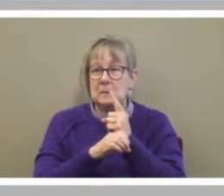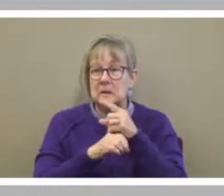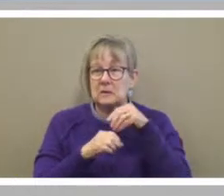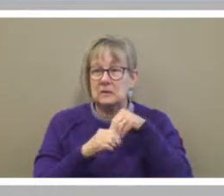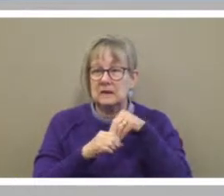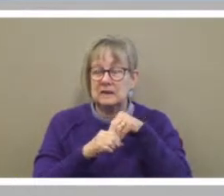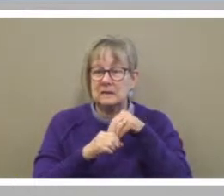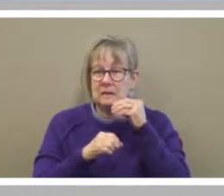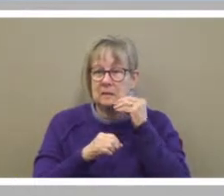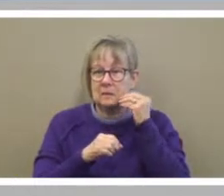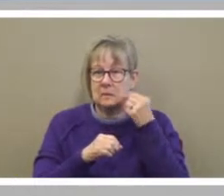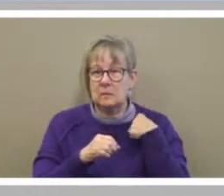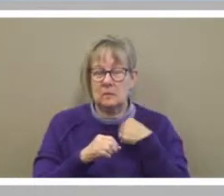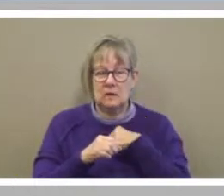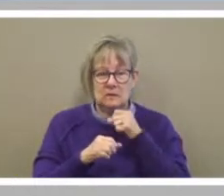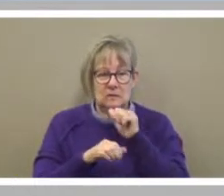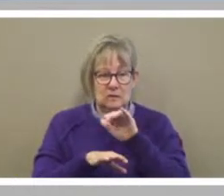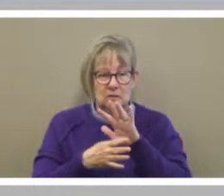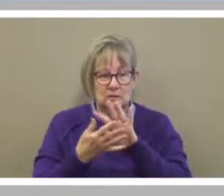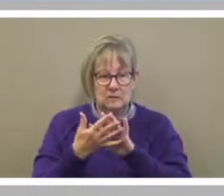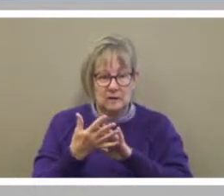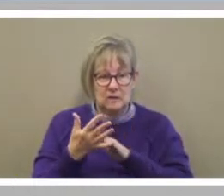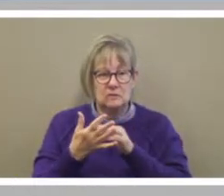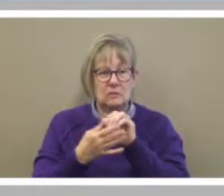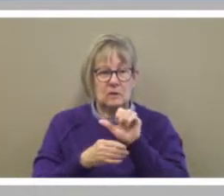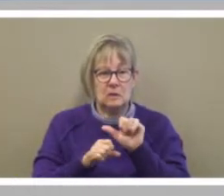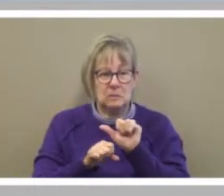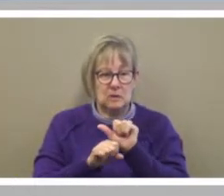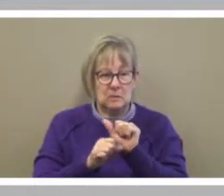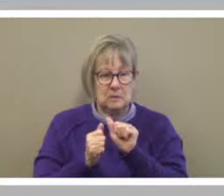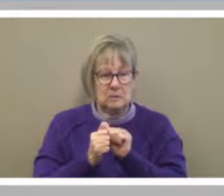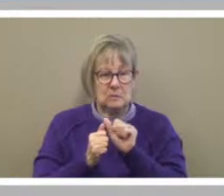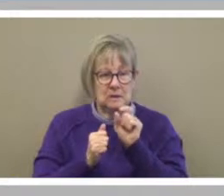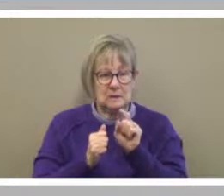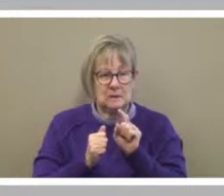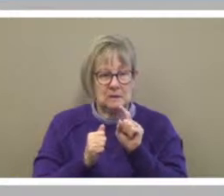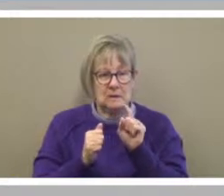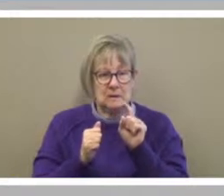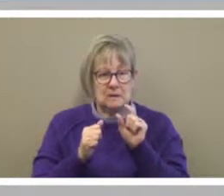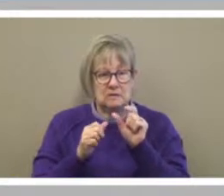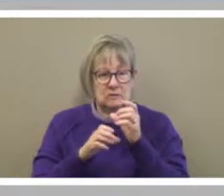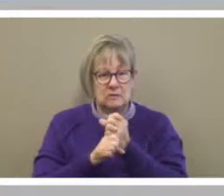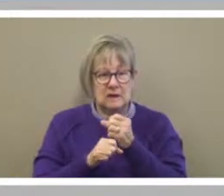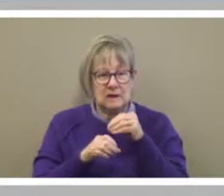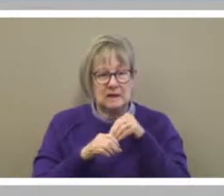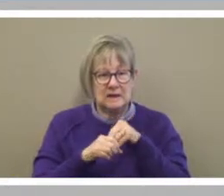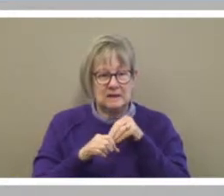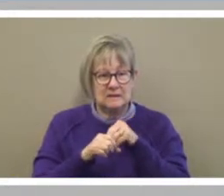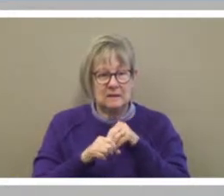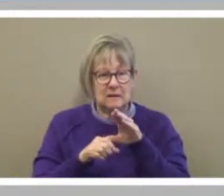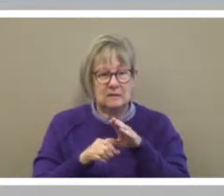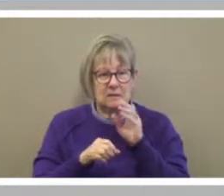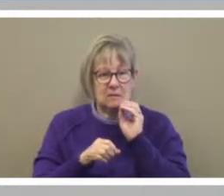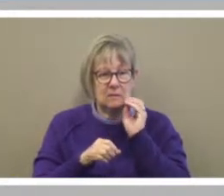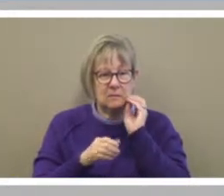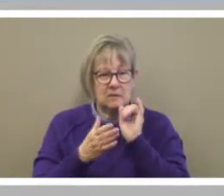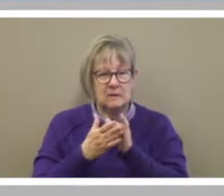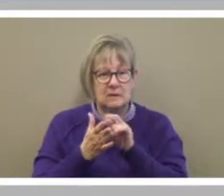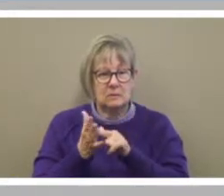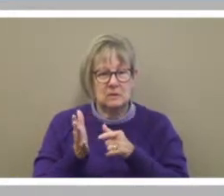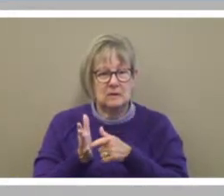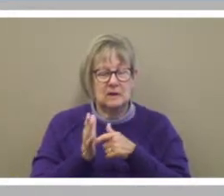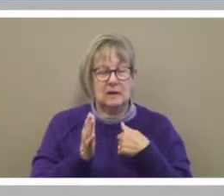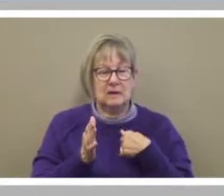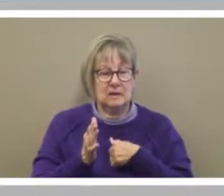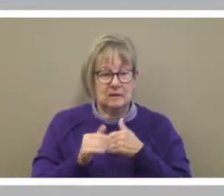houses, and we have to schedule appointments with them to get inside the premise. So that's what has taken us